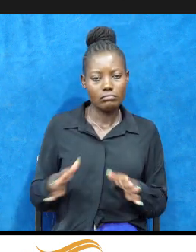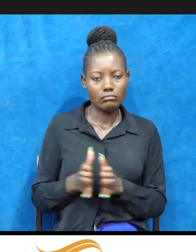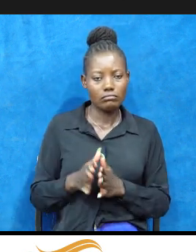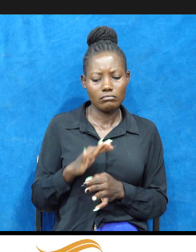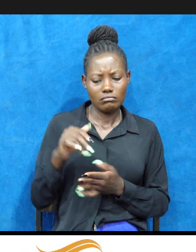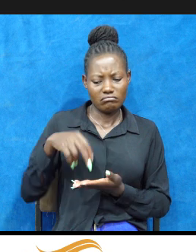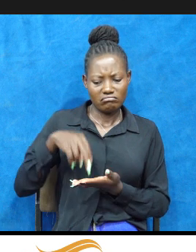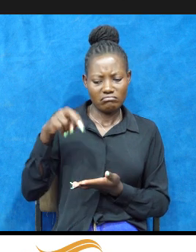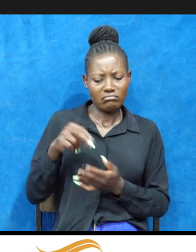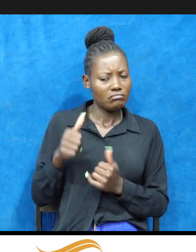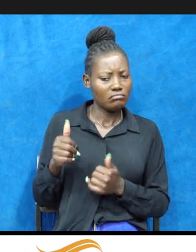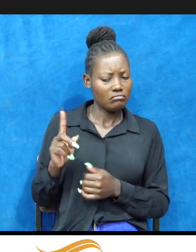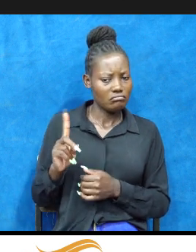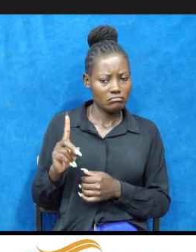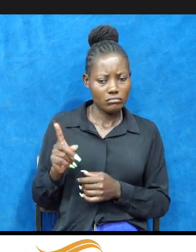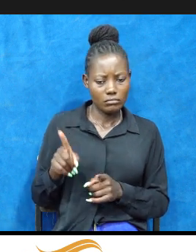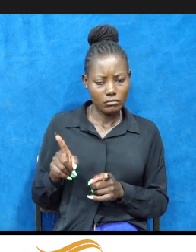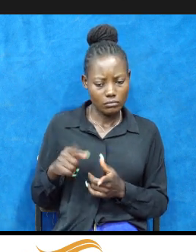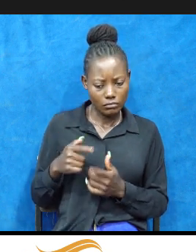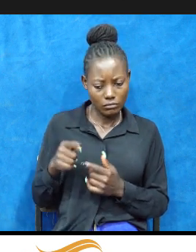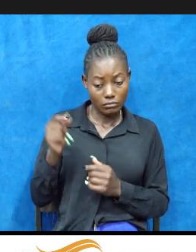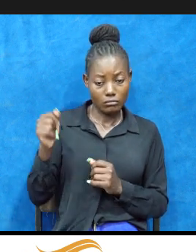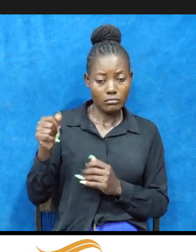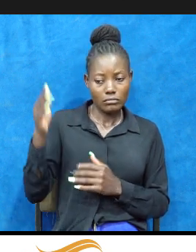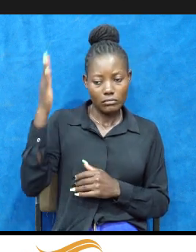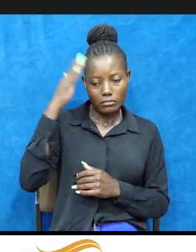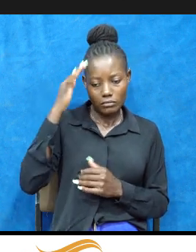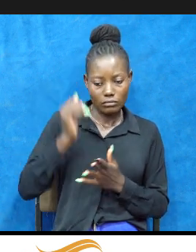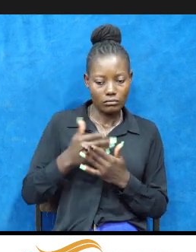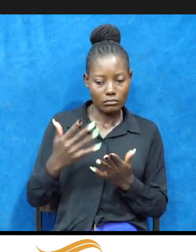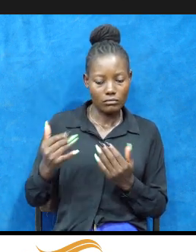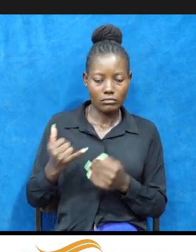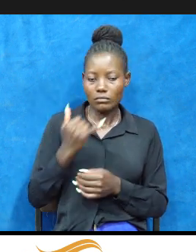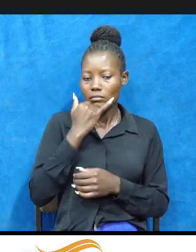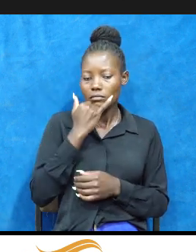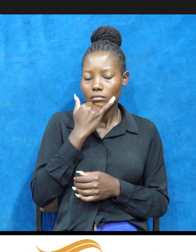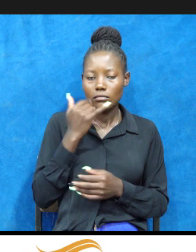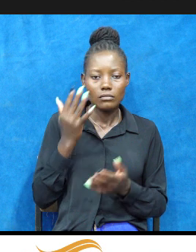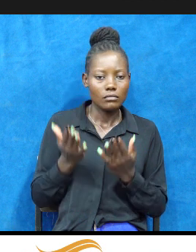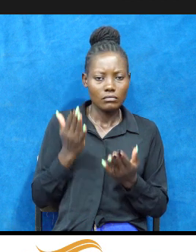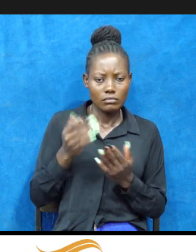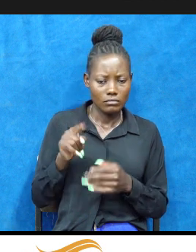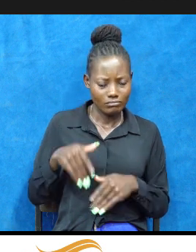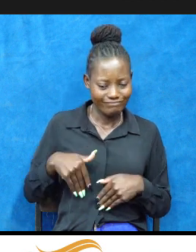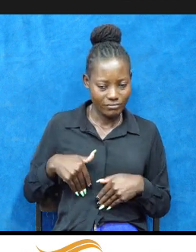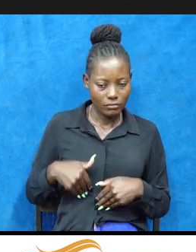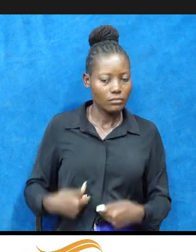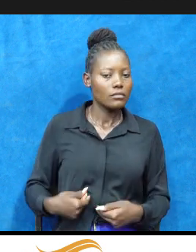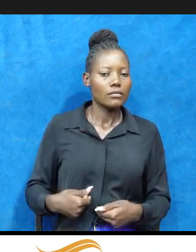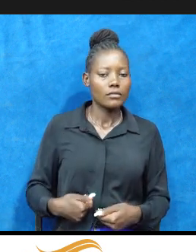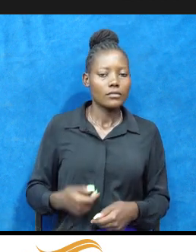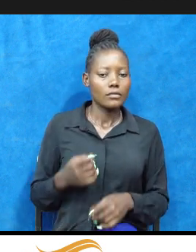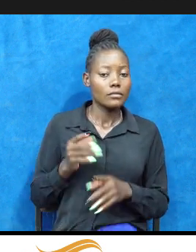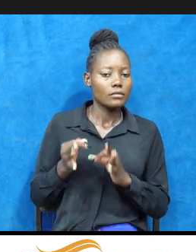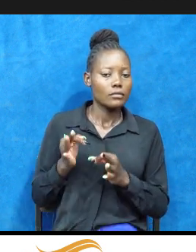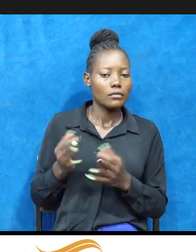really just not jumping well, that also tells you something's going on in a bad way. Now, they may just be fatigued, and fatigue's part of it.